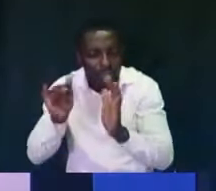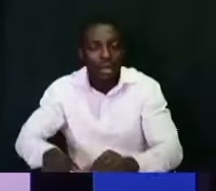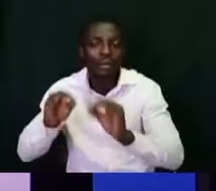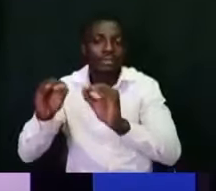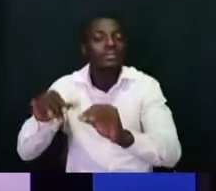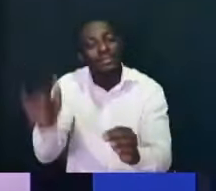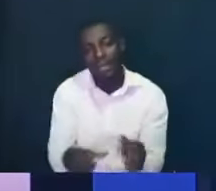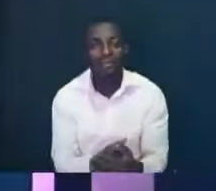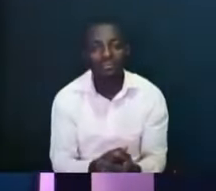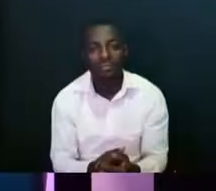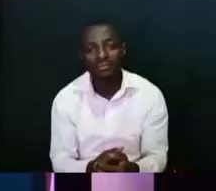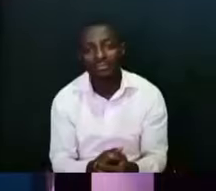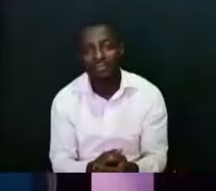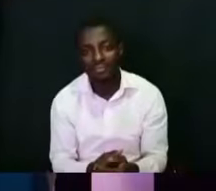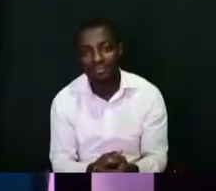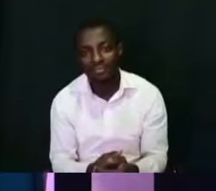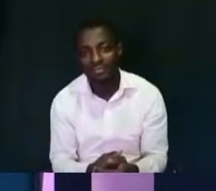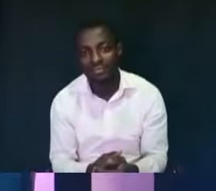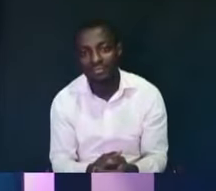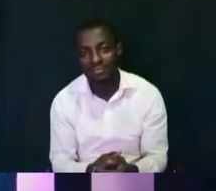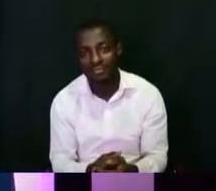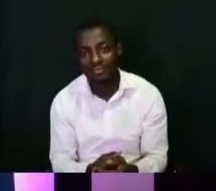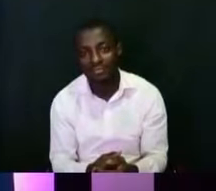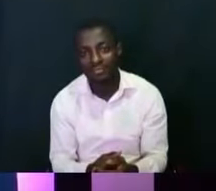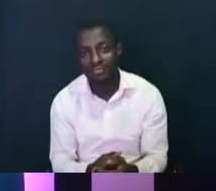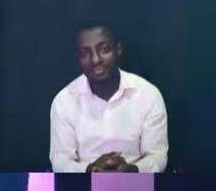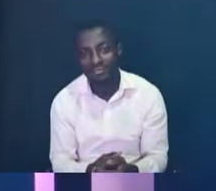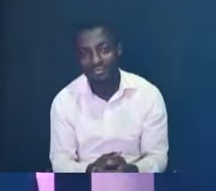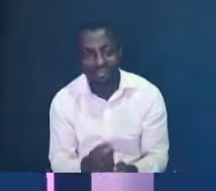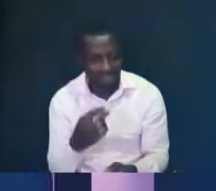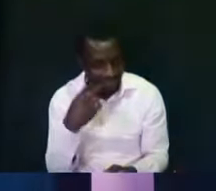So when I finish all the monies you have, I'll take them so you don't go to any